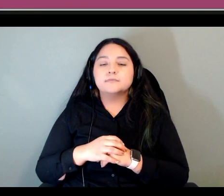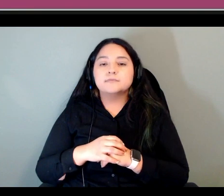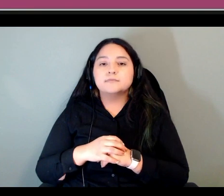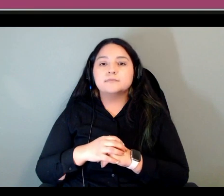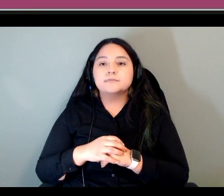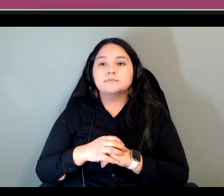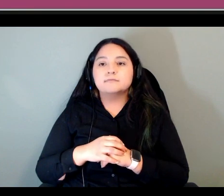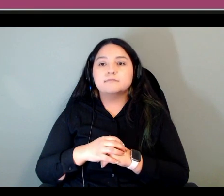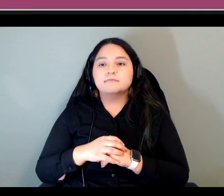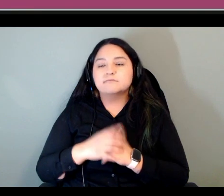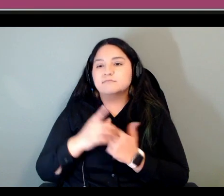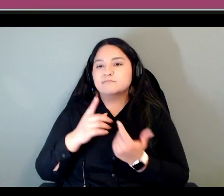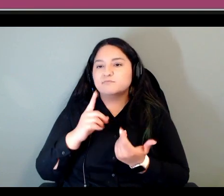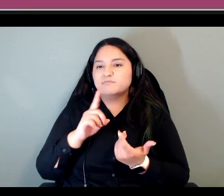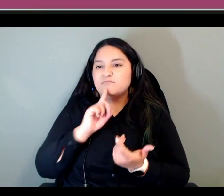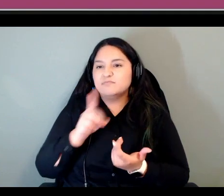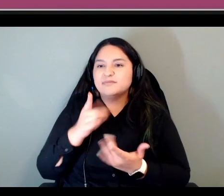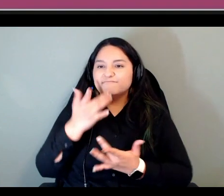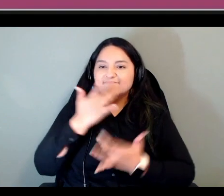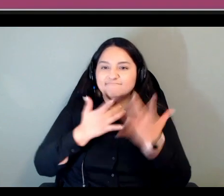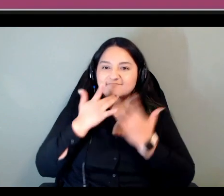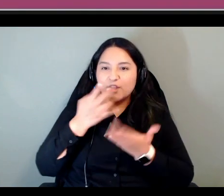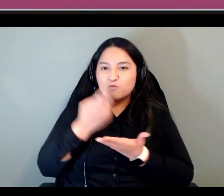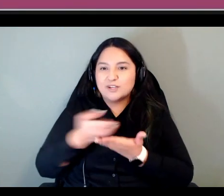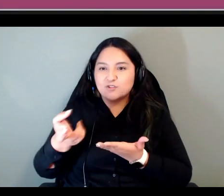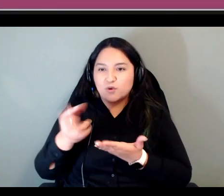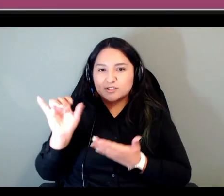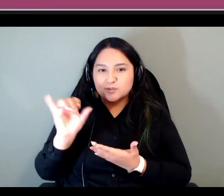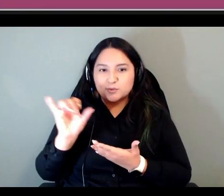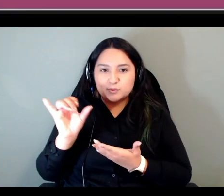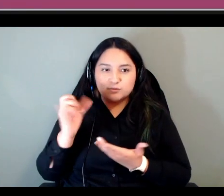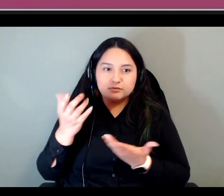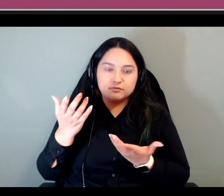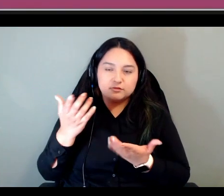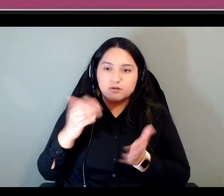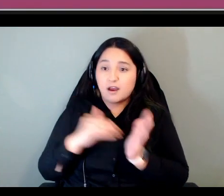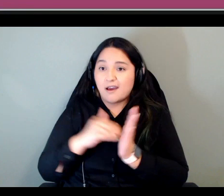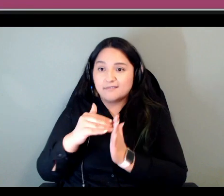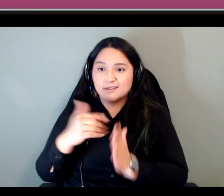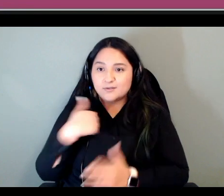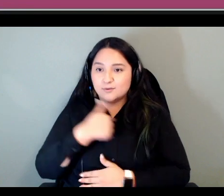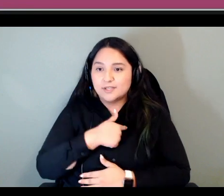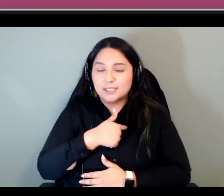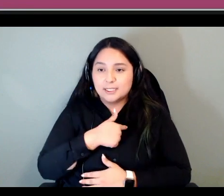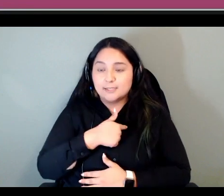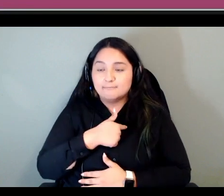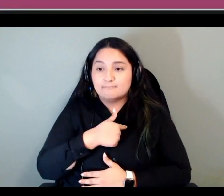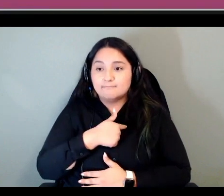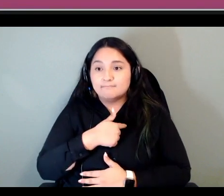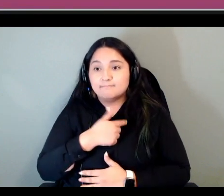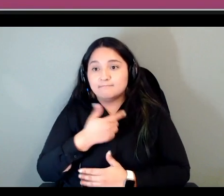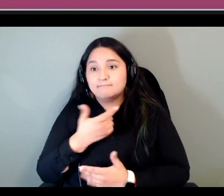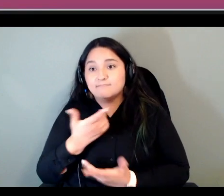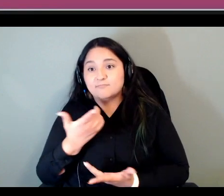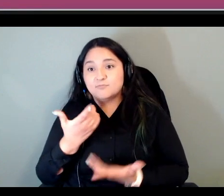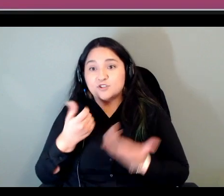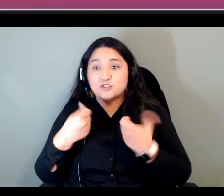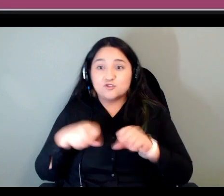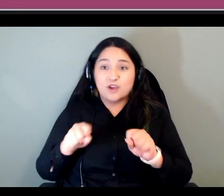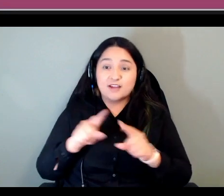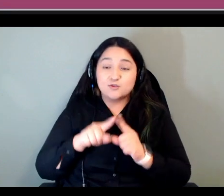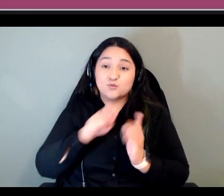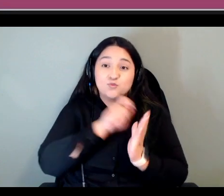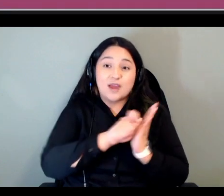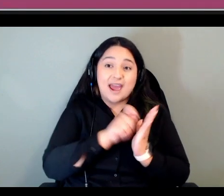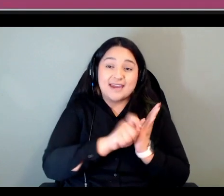there is a lack of resources for Michif. So there were times where we were basically trying to write a lesson and